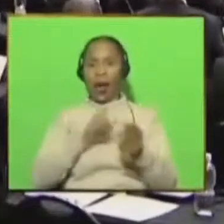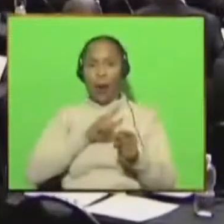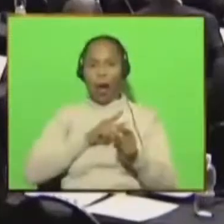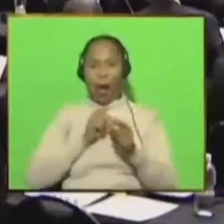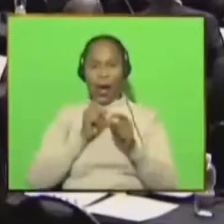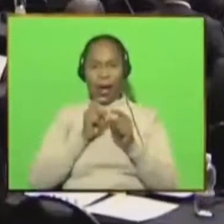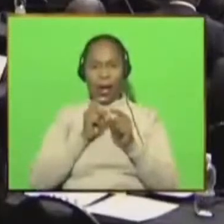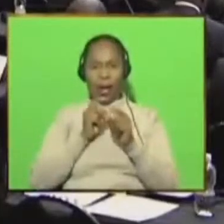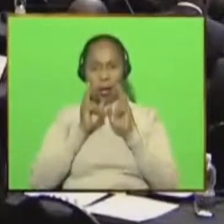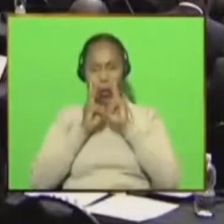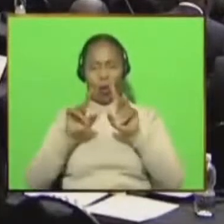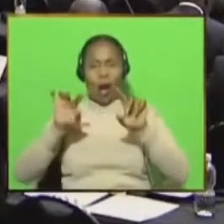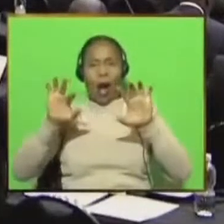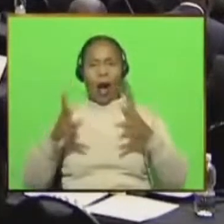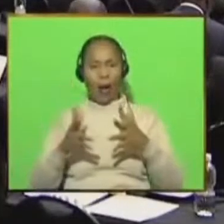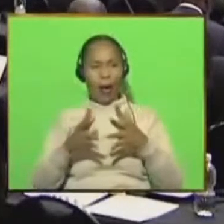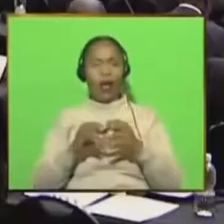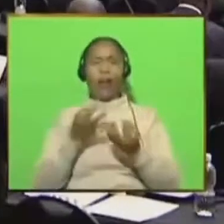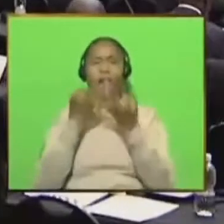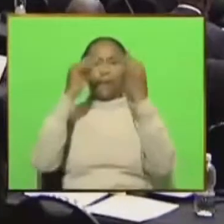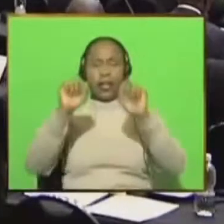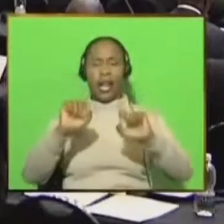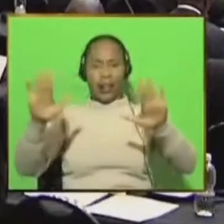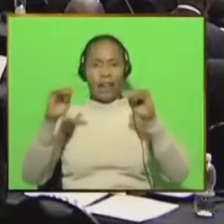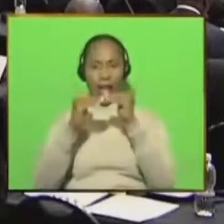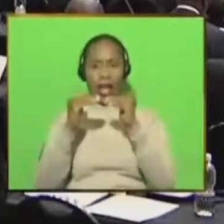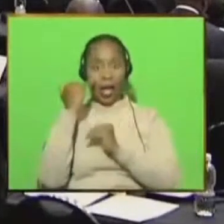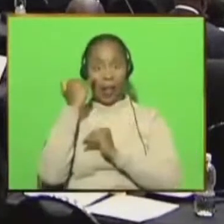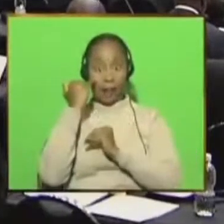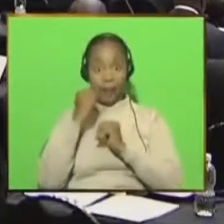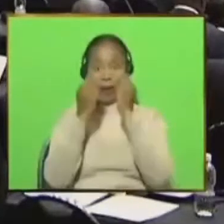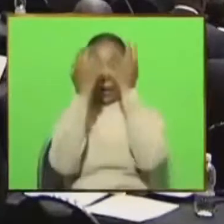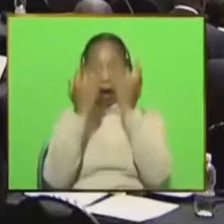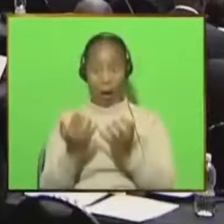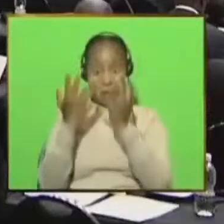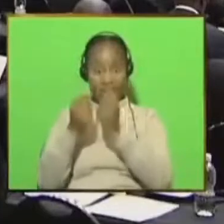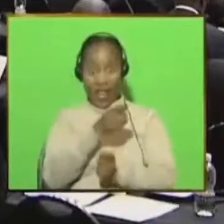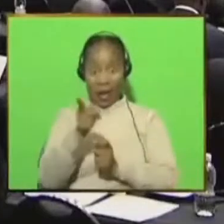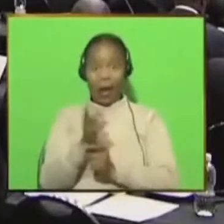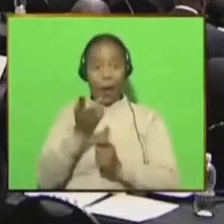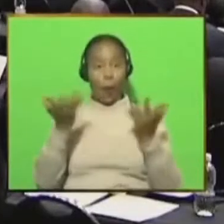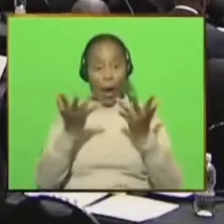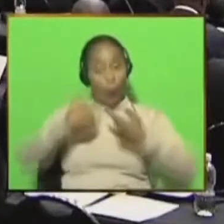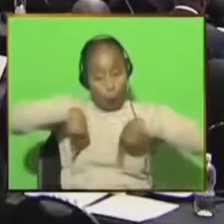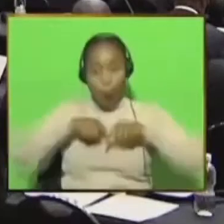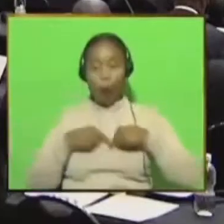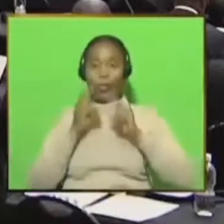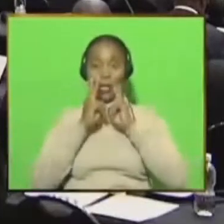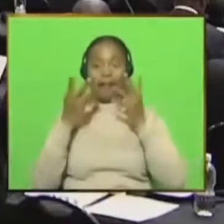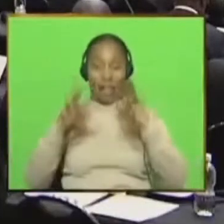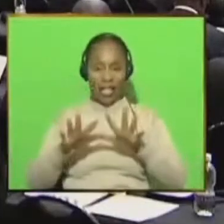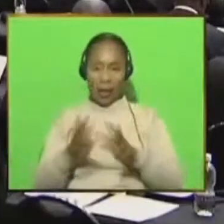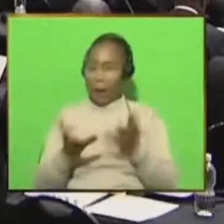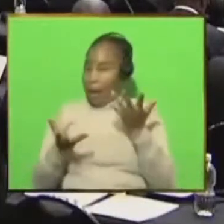fair election with nothing to hide if you count there where we are seeing all of us. But